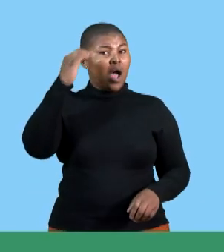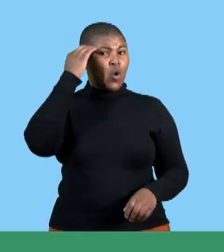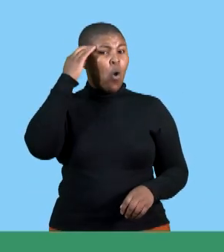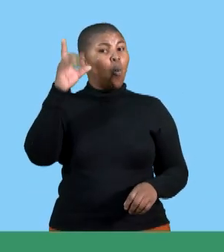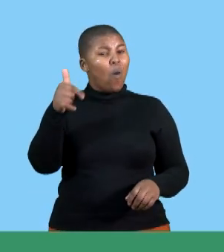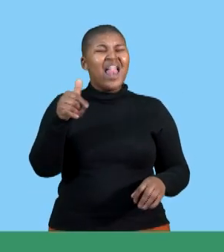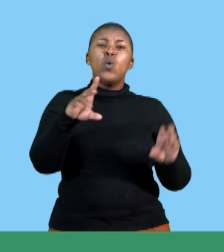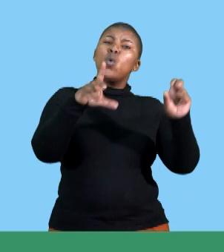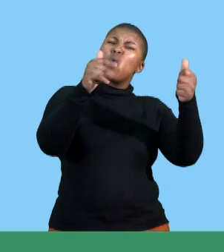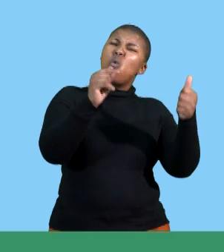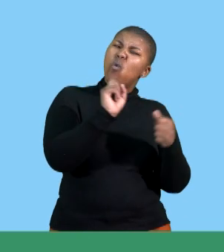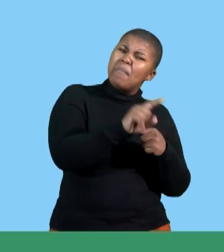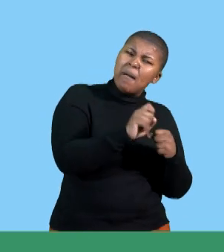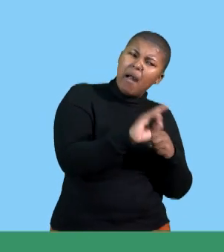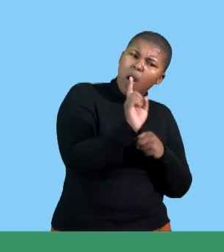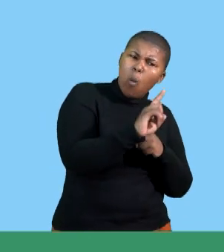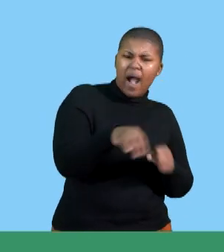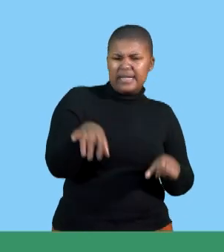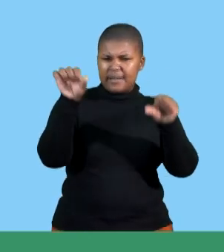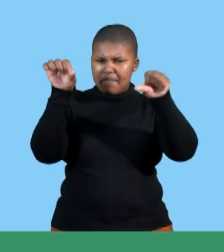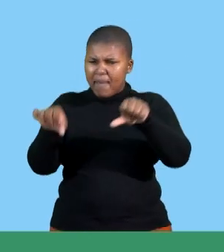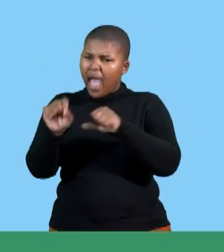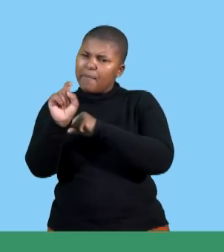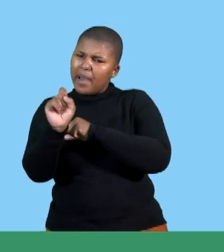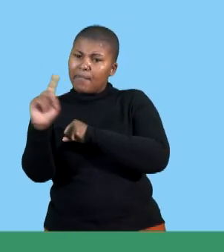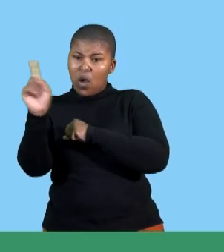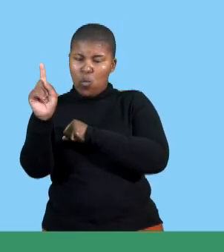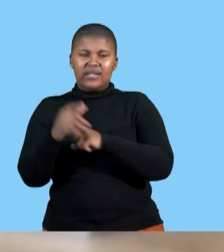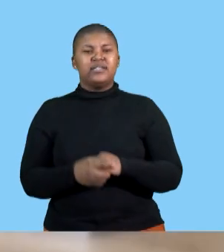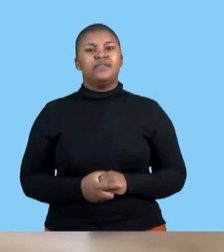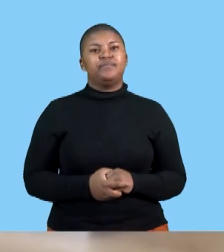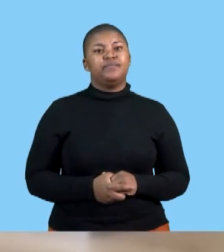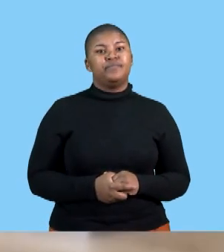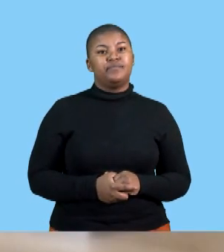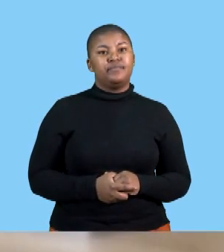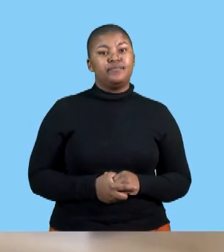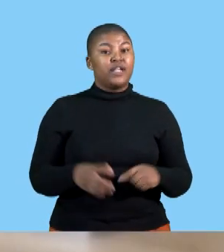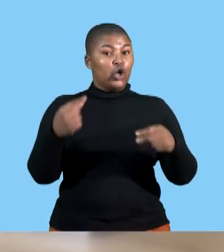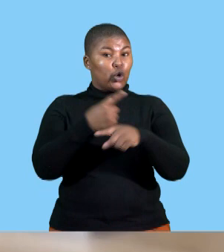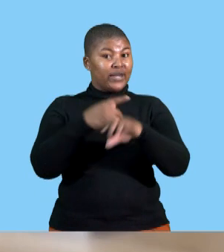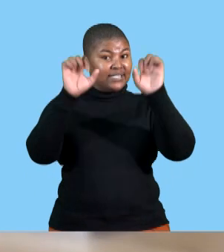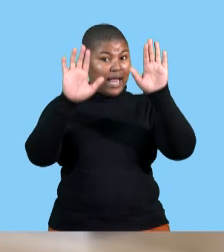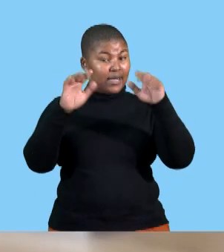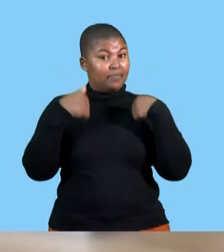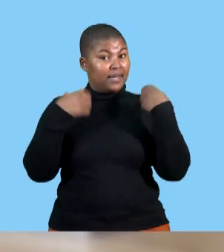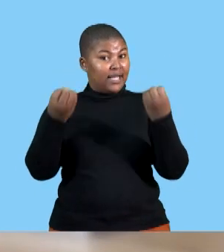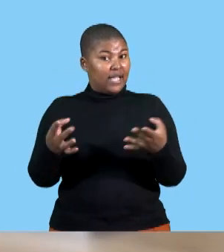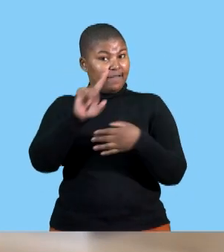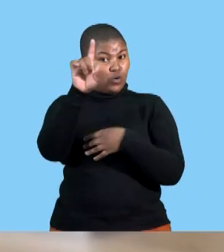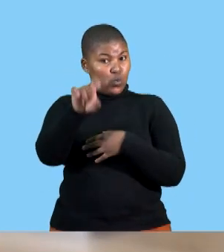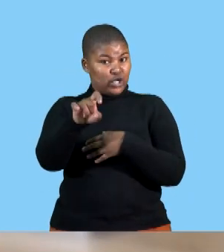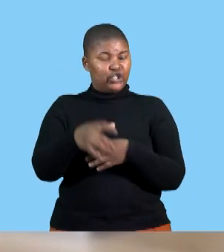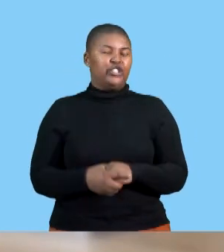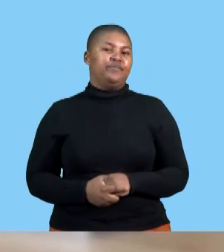the advantages and disadvantages of cooperatives. Okay, grade 10s, here's the challenge that I'm giving